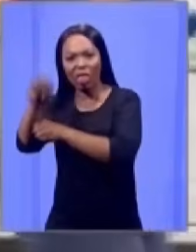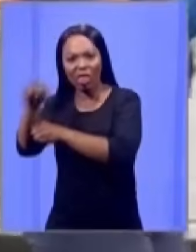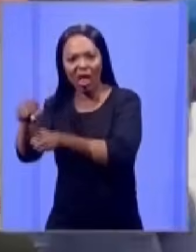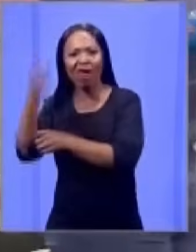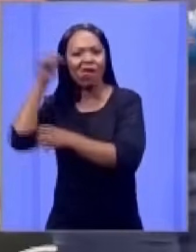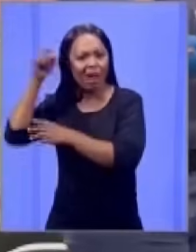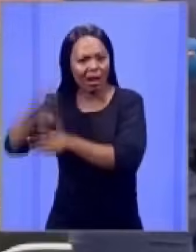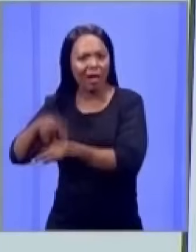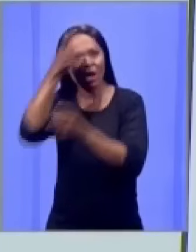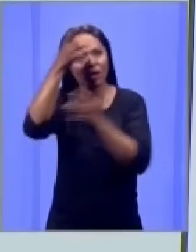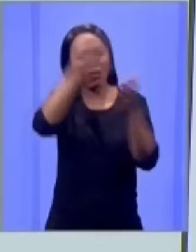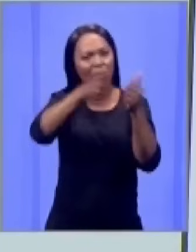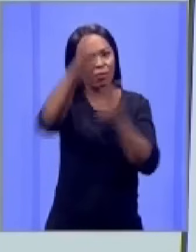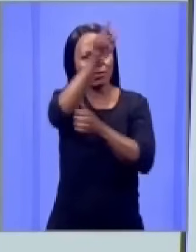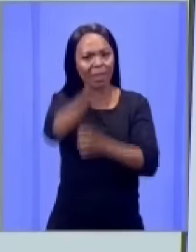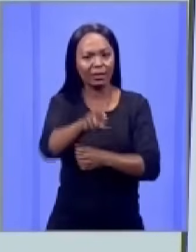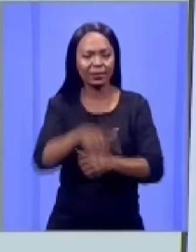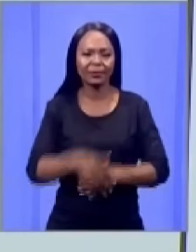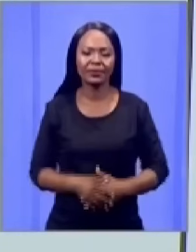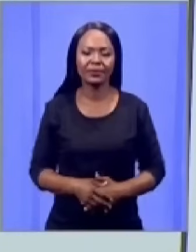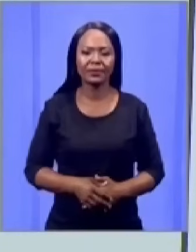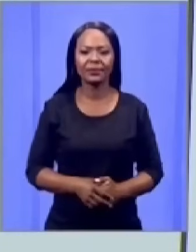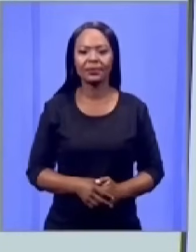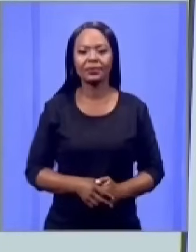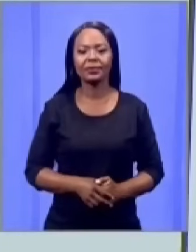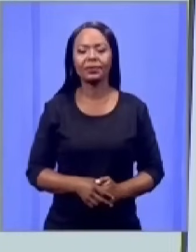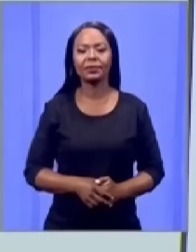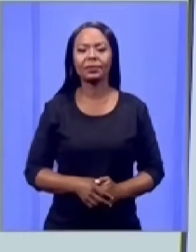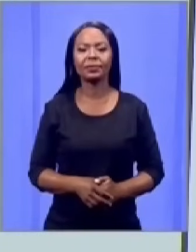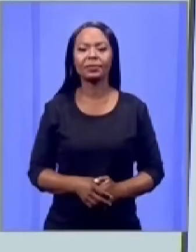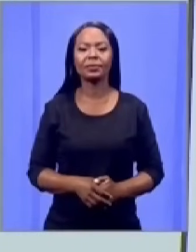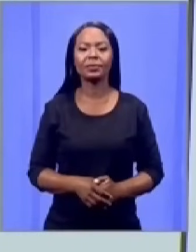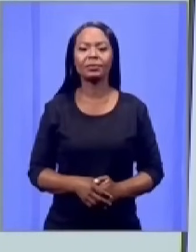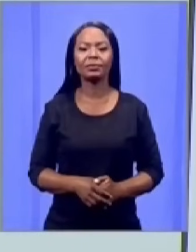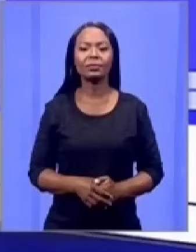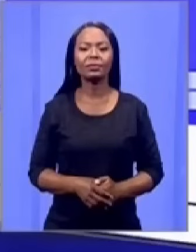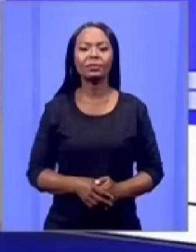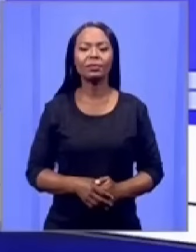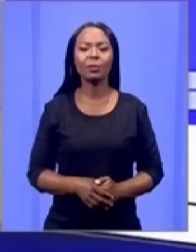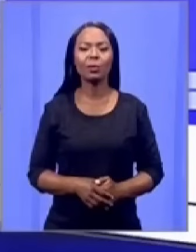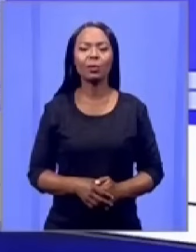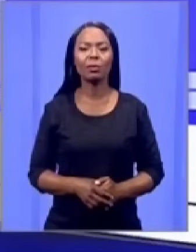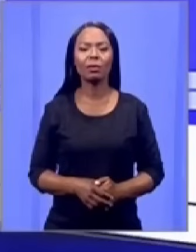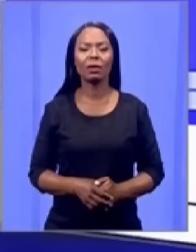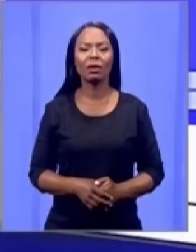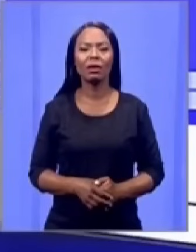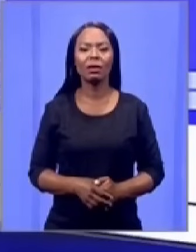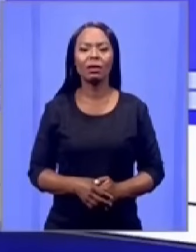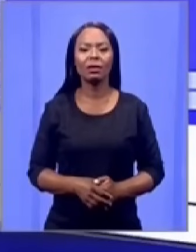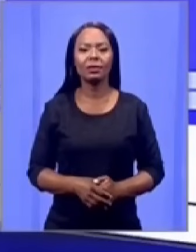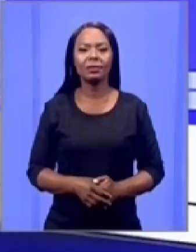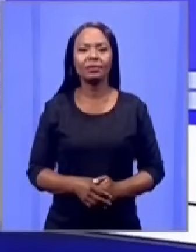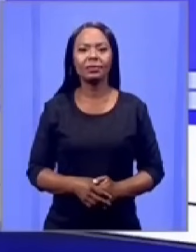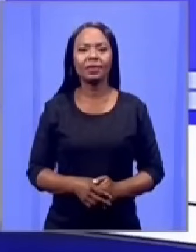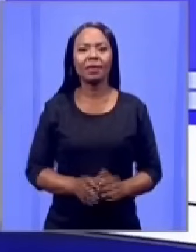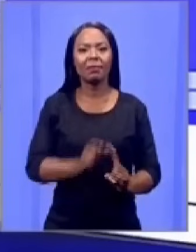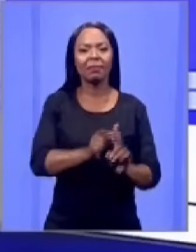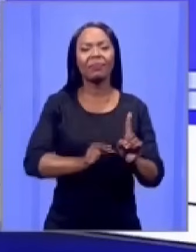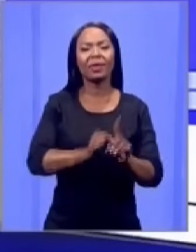mosebetsi wa bona. Thabiso Khadebe, ditaba tsa SABC, Kimberley. nyewe ya monna dilemo